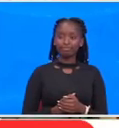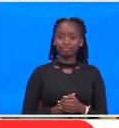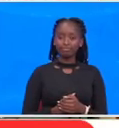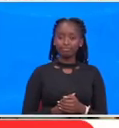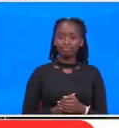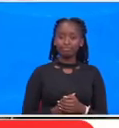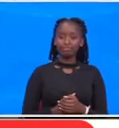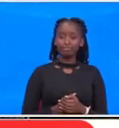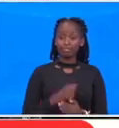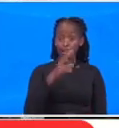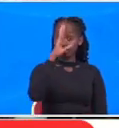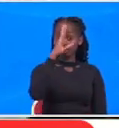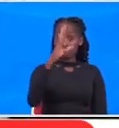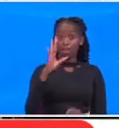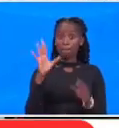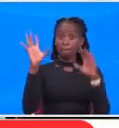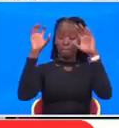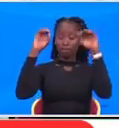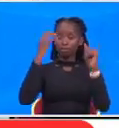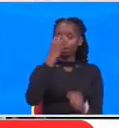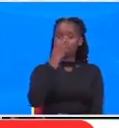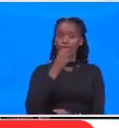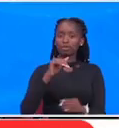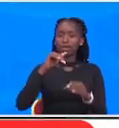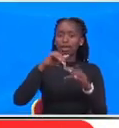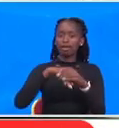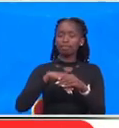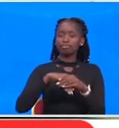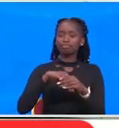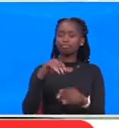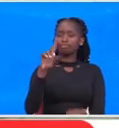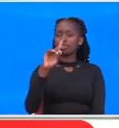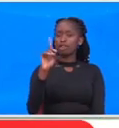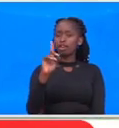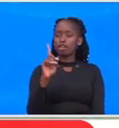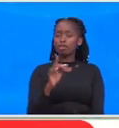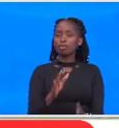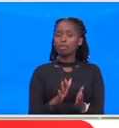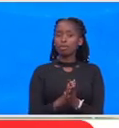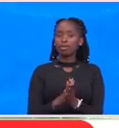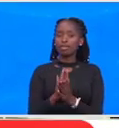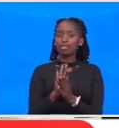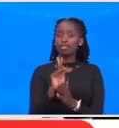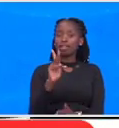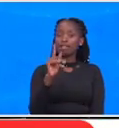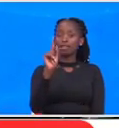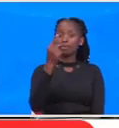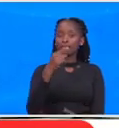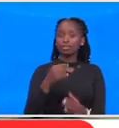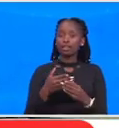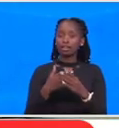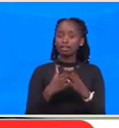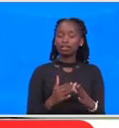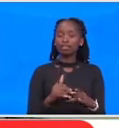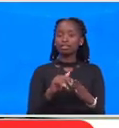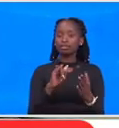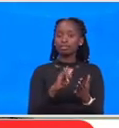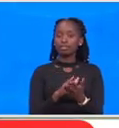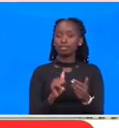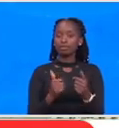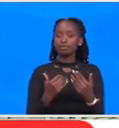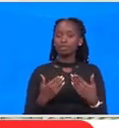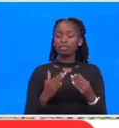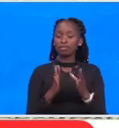Sunday, President William Ruto was within the country's capital, leading a section of Kenya Kwanza leaders to attend church service at Deliverance